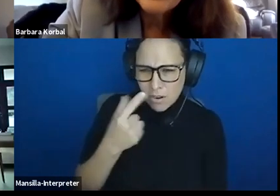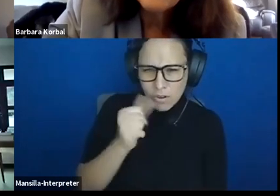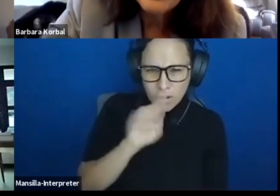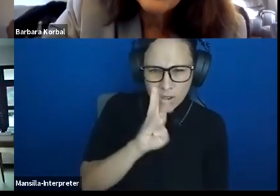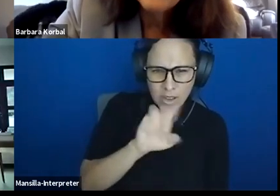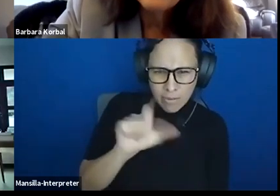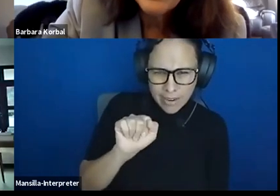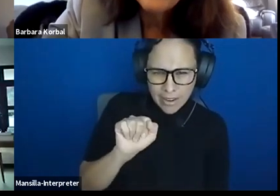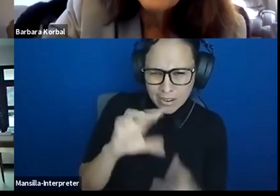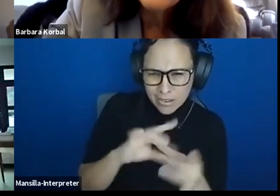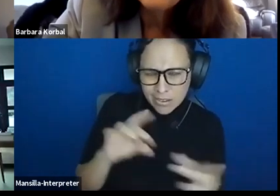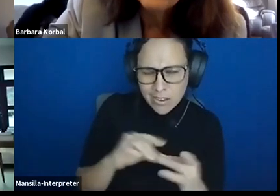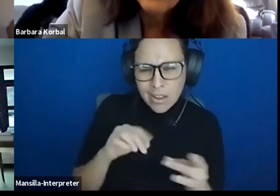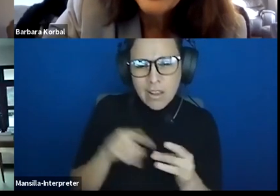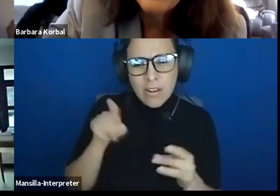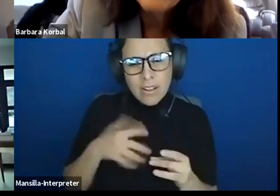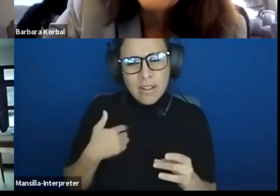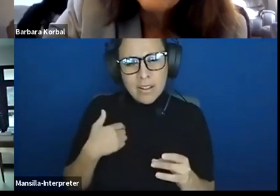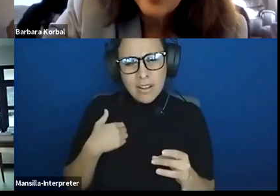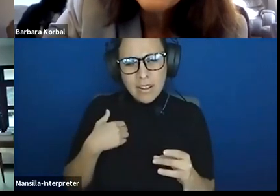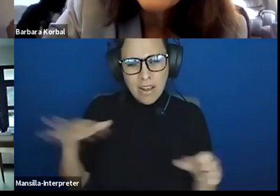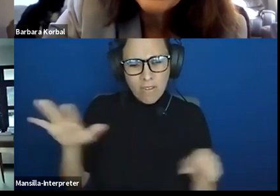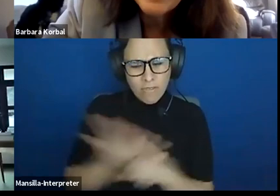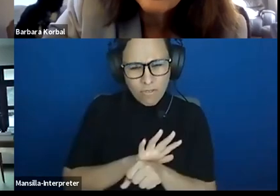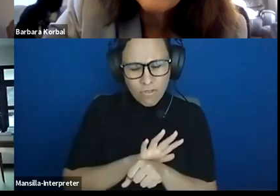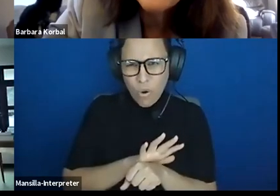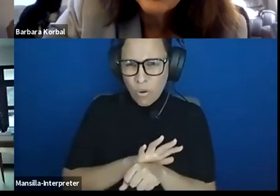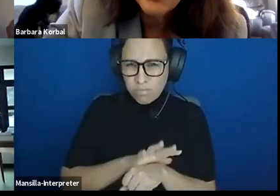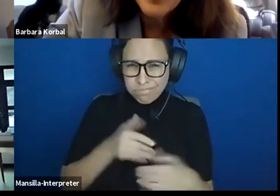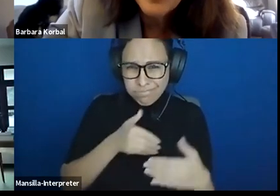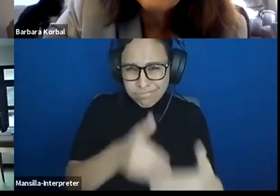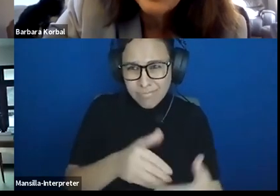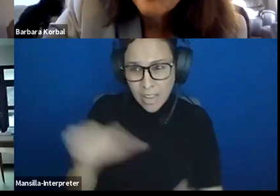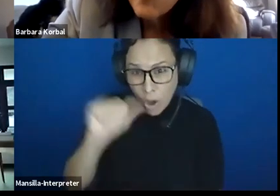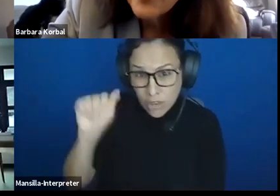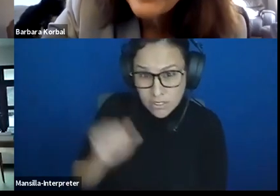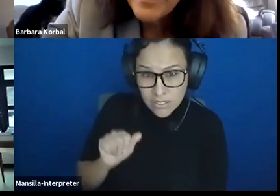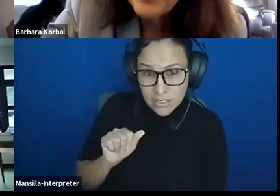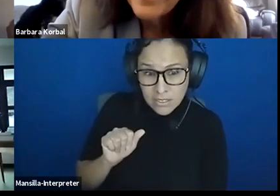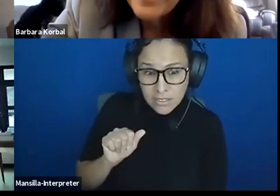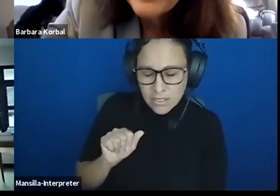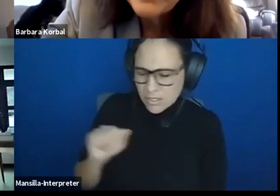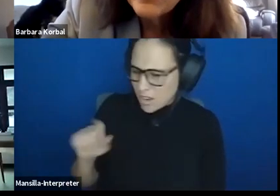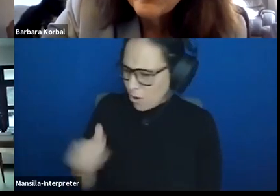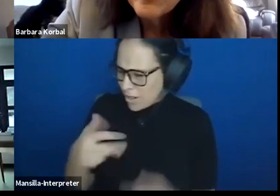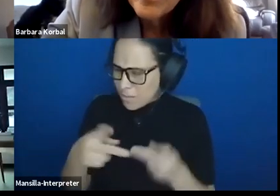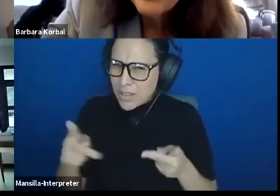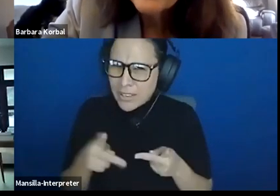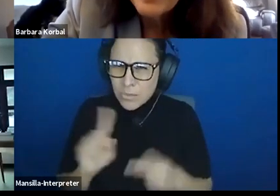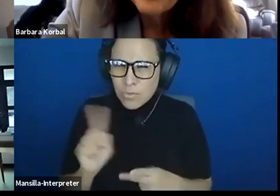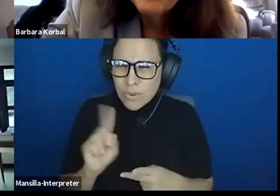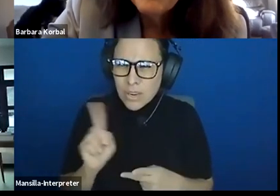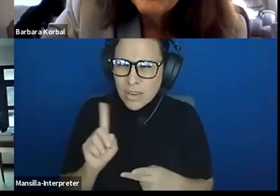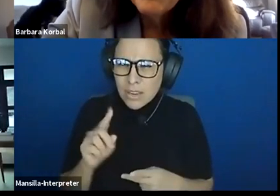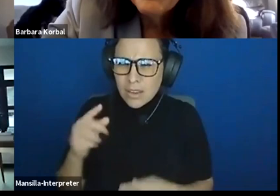was about the fact that there's a full run of stuff at Austin, and also, where was the other place? There